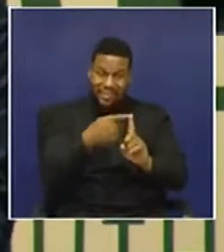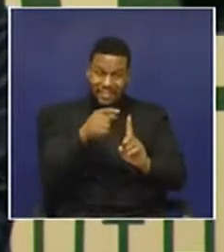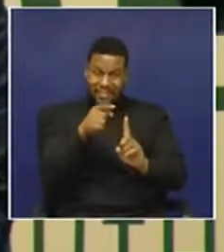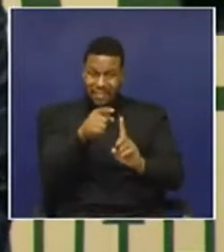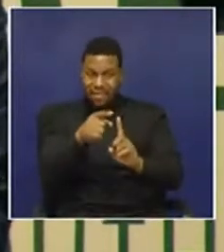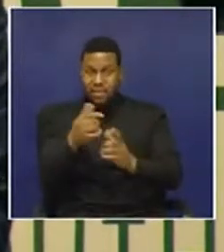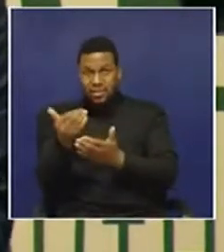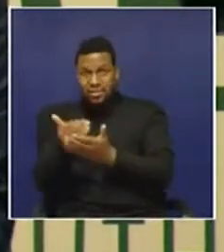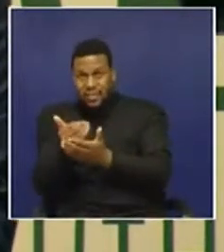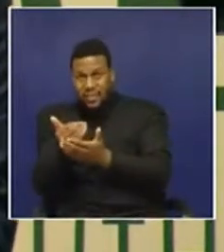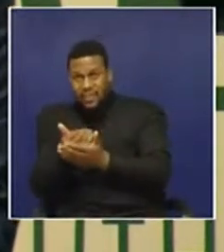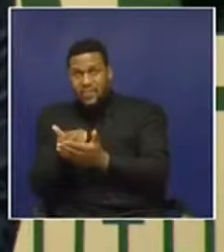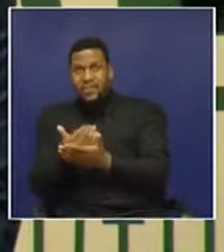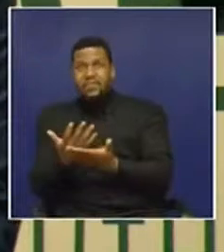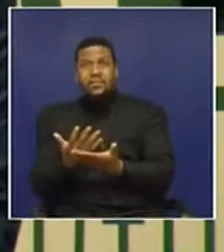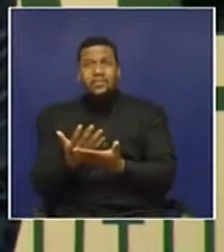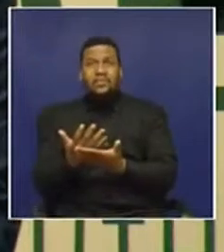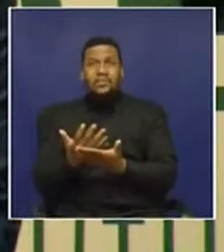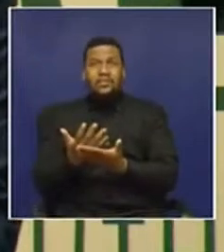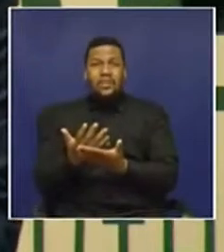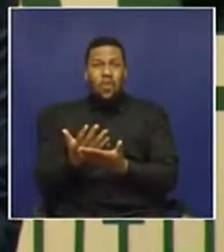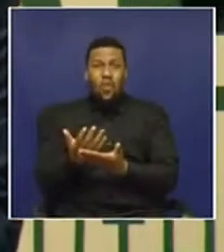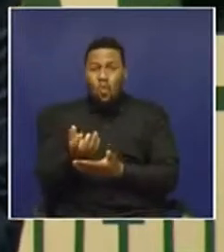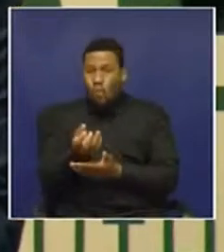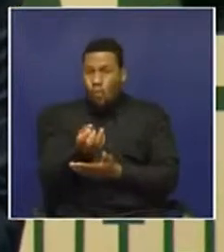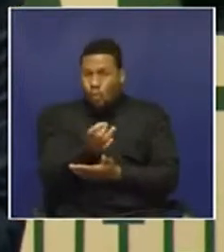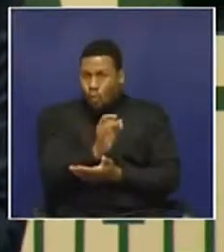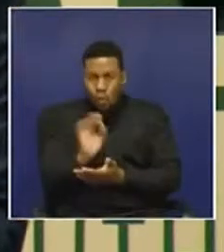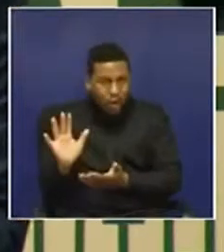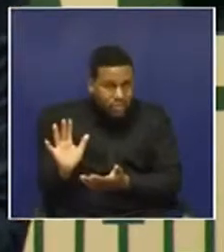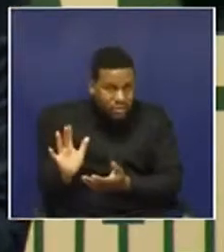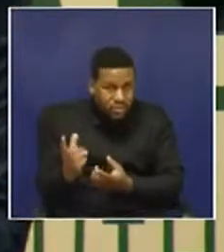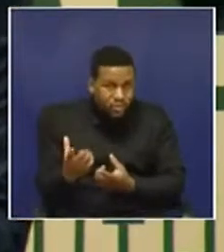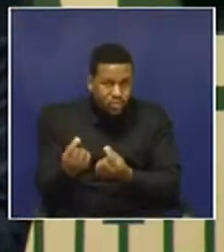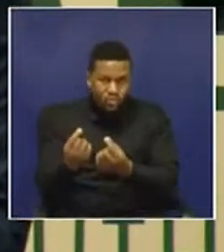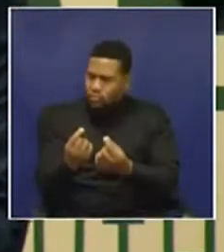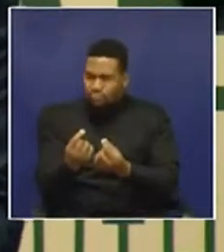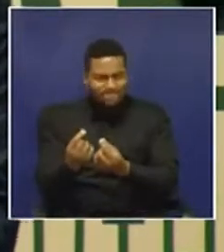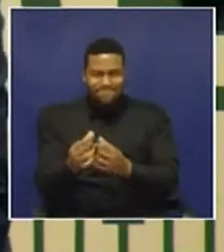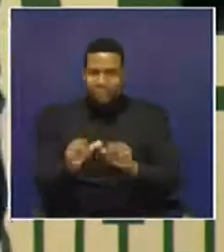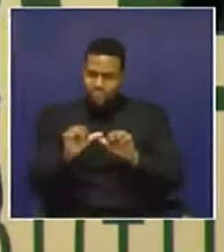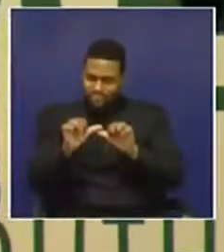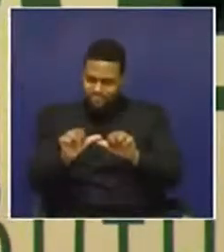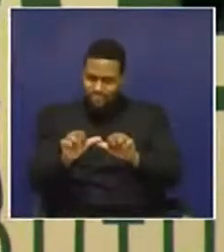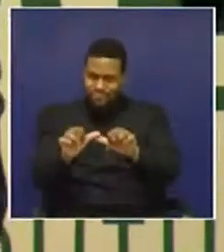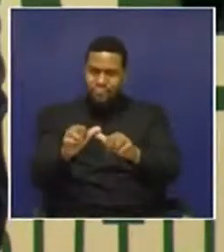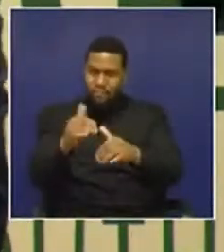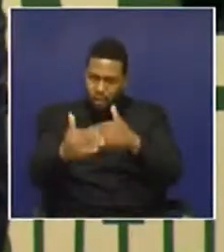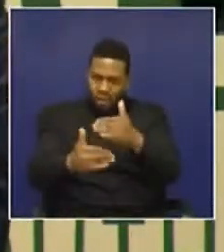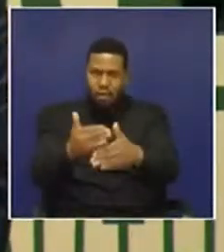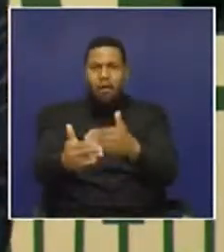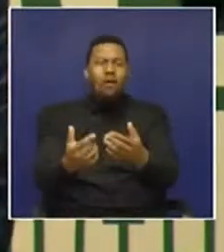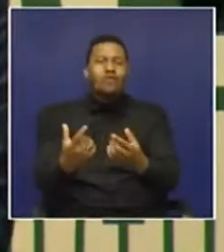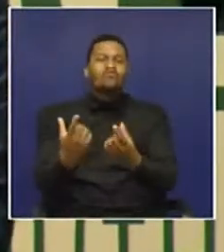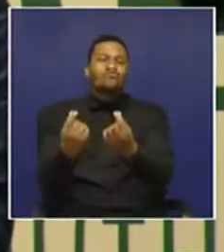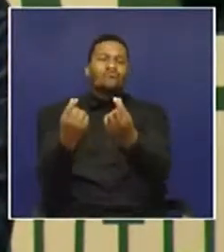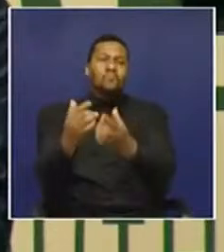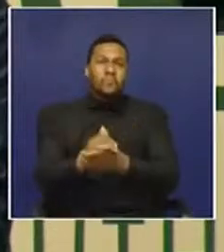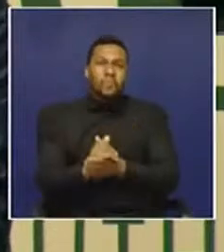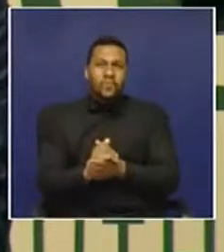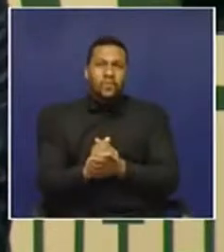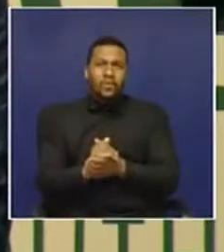once-off initiative. They will be an ongoing and entrenched part of the budget process going forward to weed